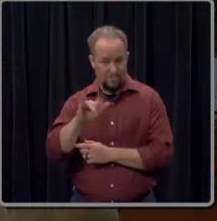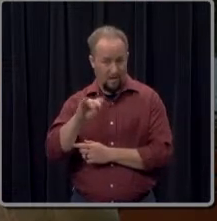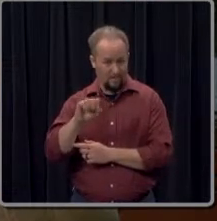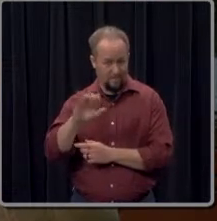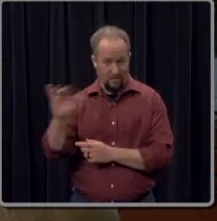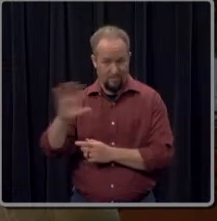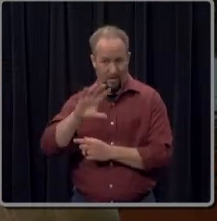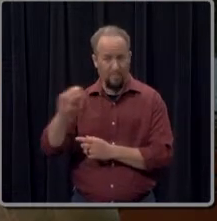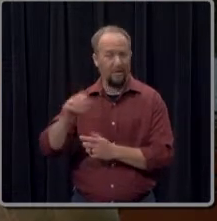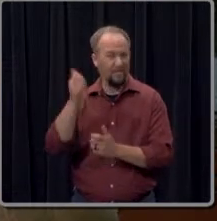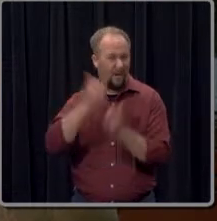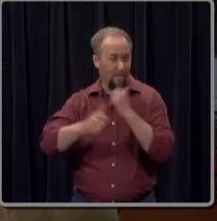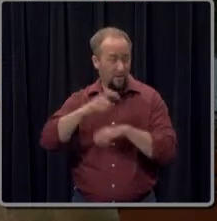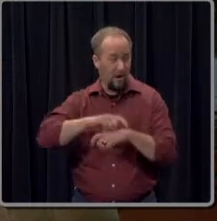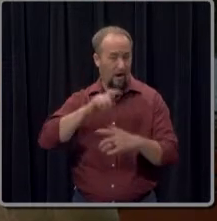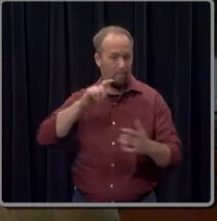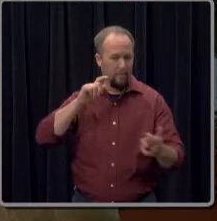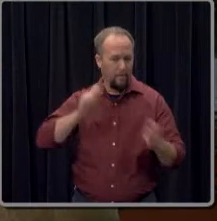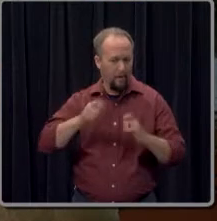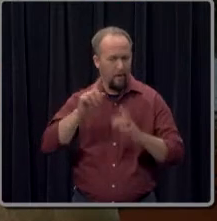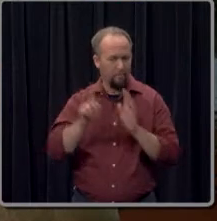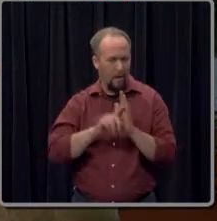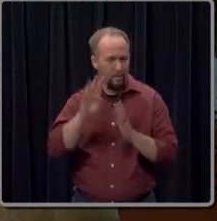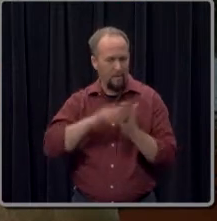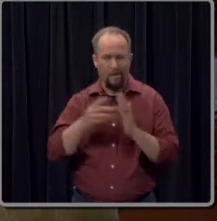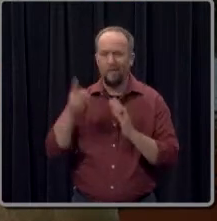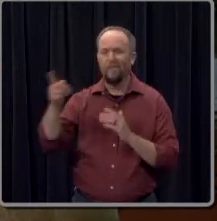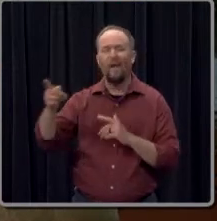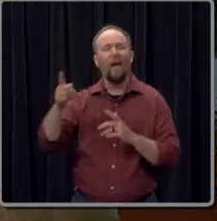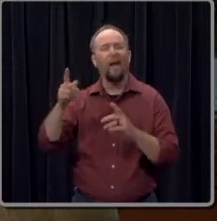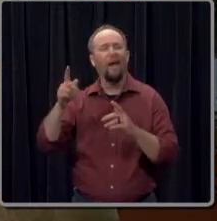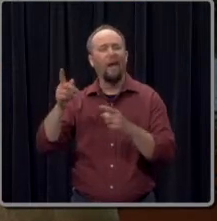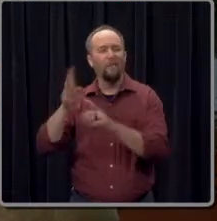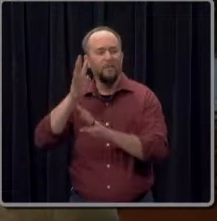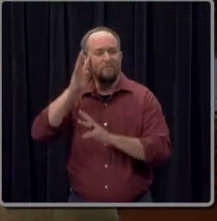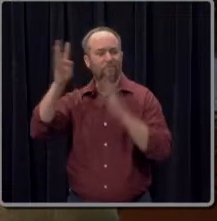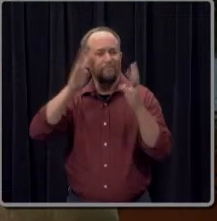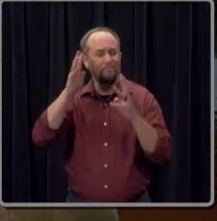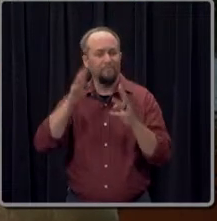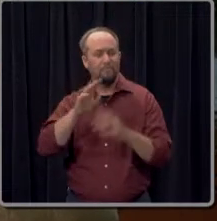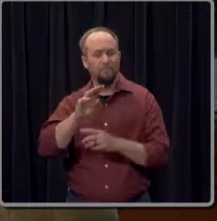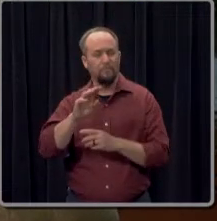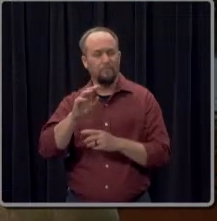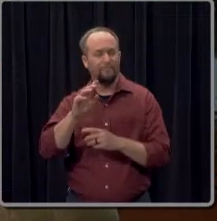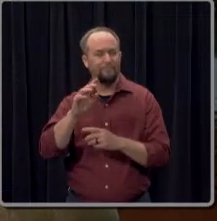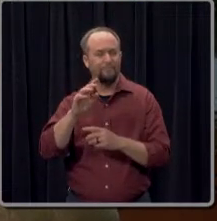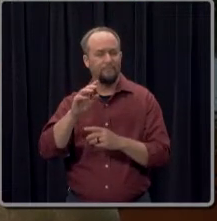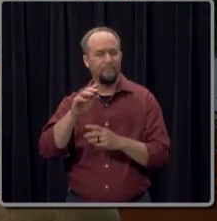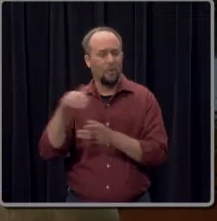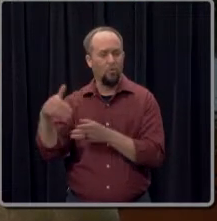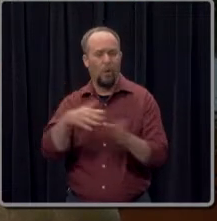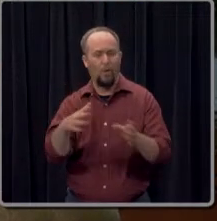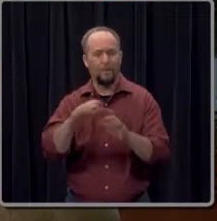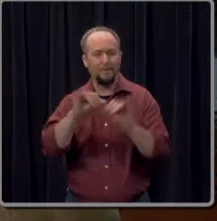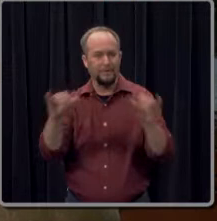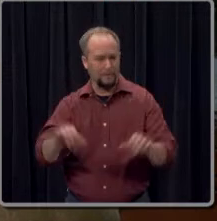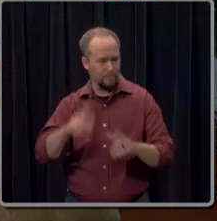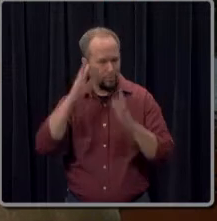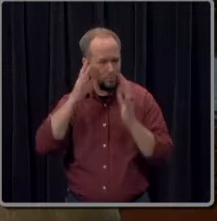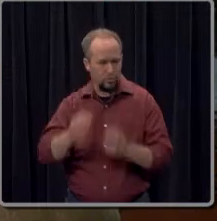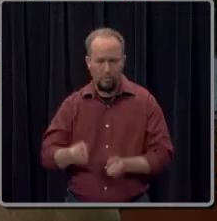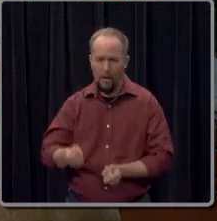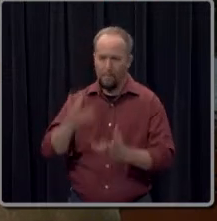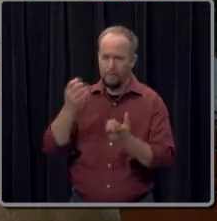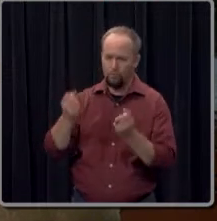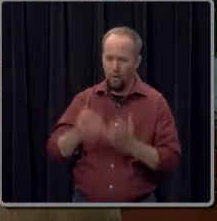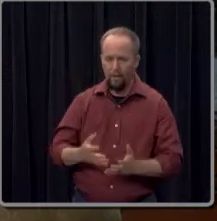with a new bell schedule, they have to build a mock routing system for that to determine the number of drivers and